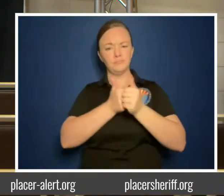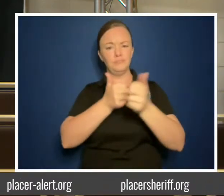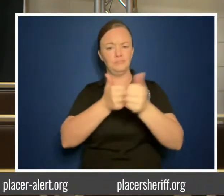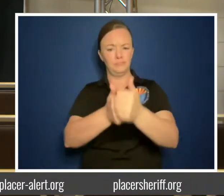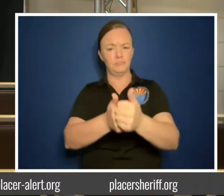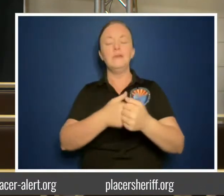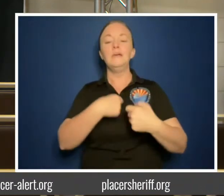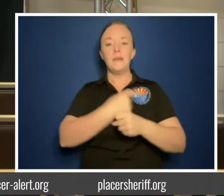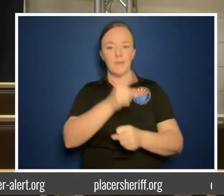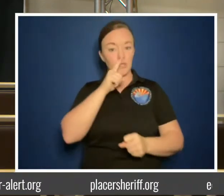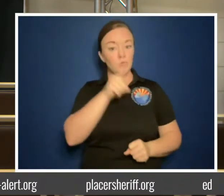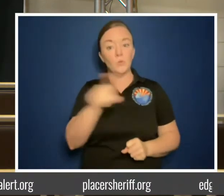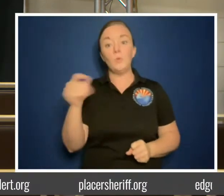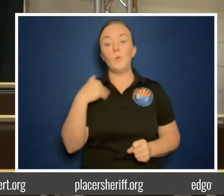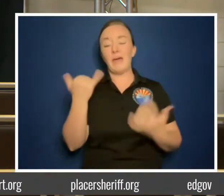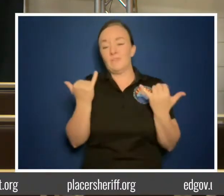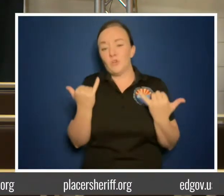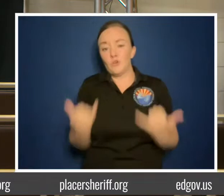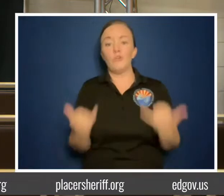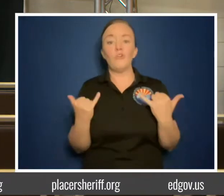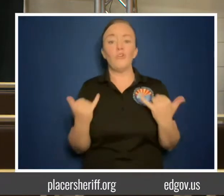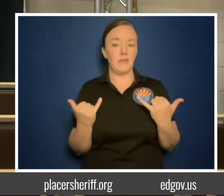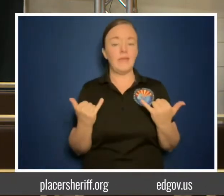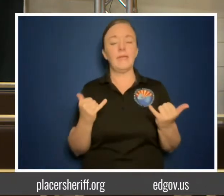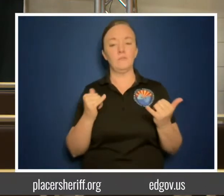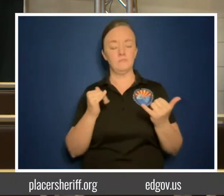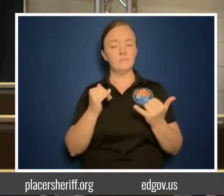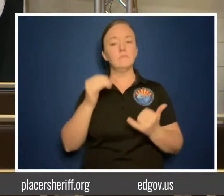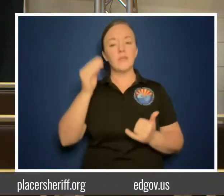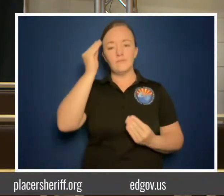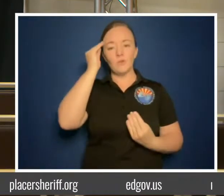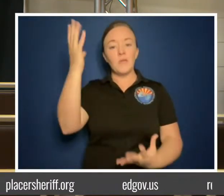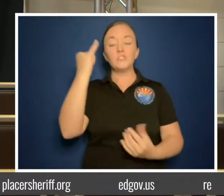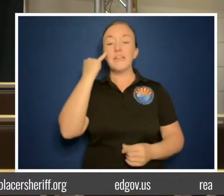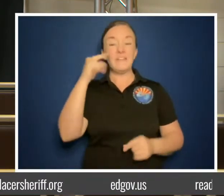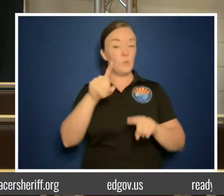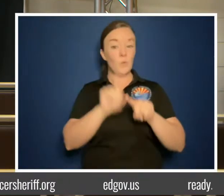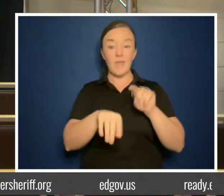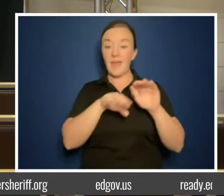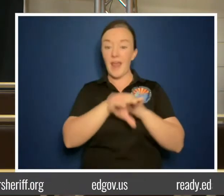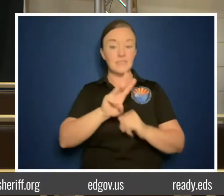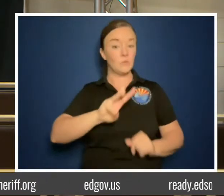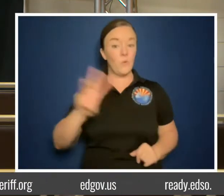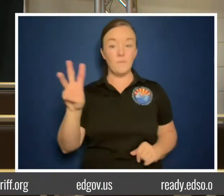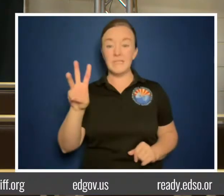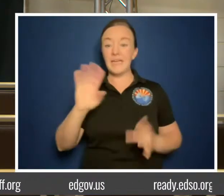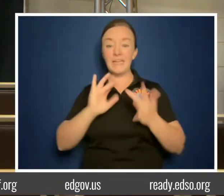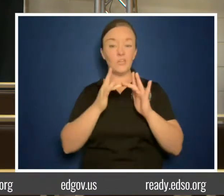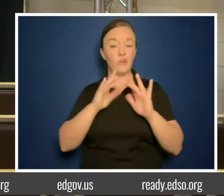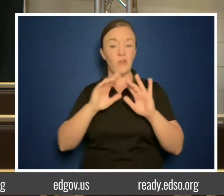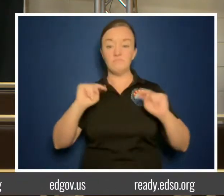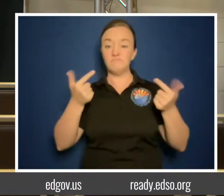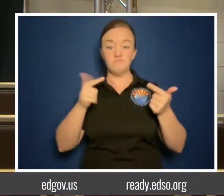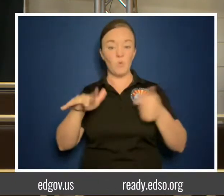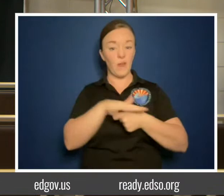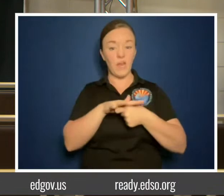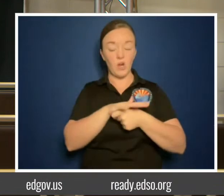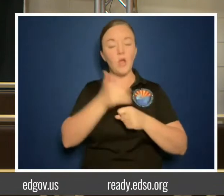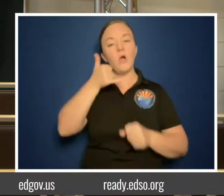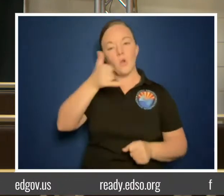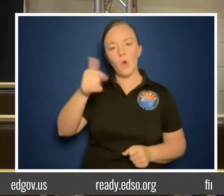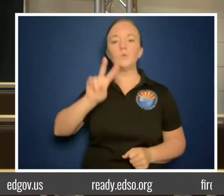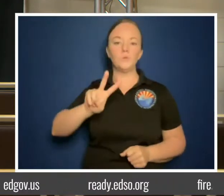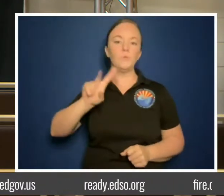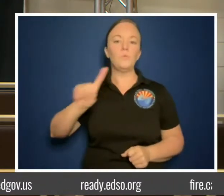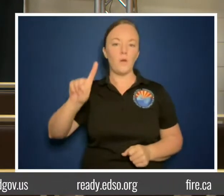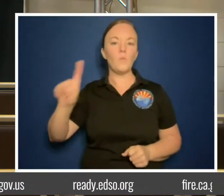current information. If you don't have access to the web where you're at, you have the option to call 211 in